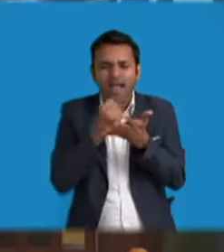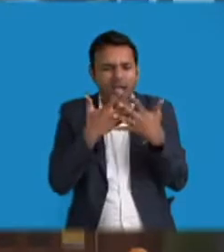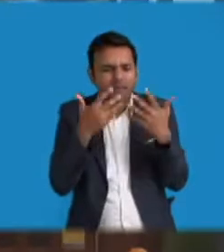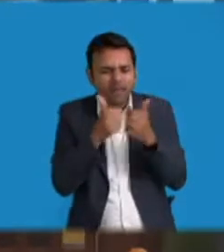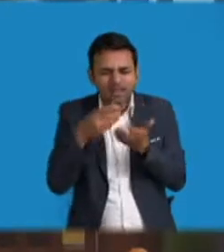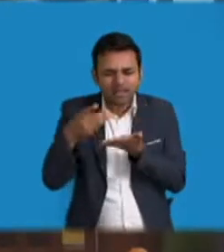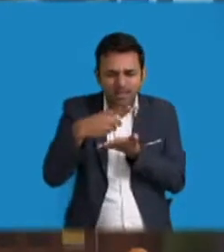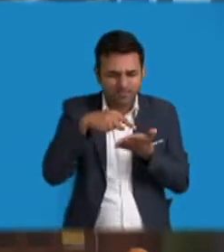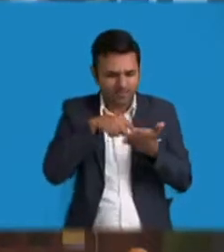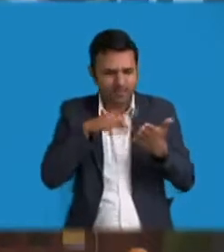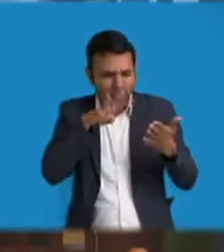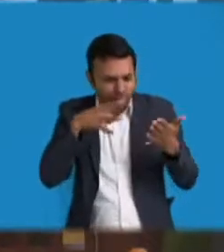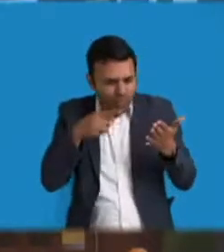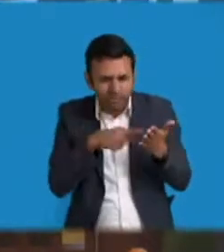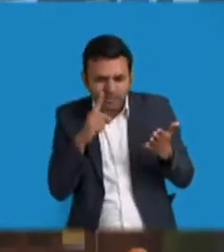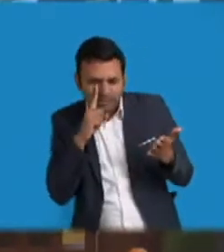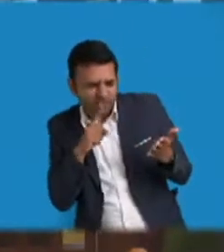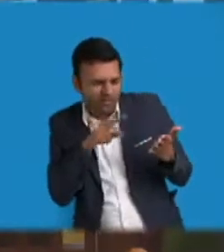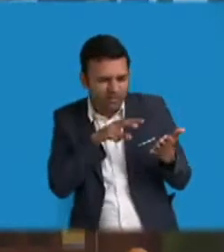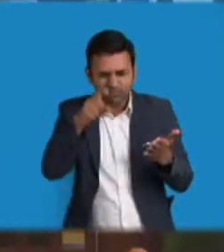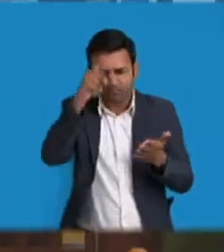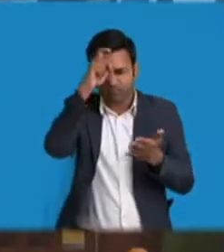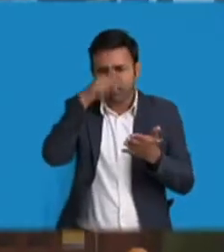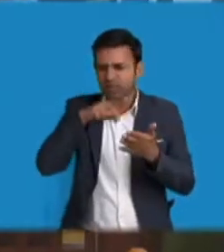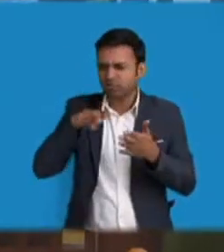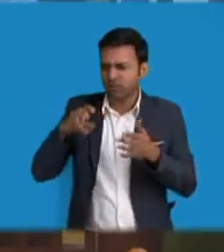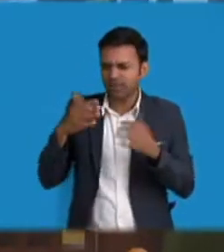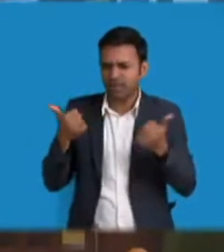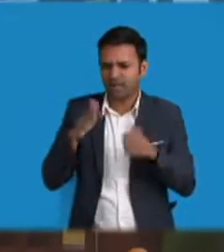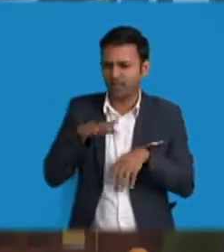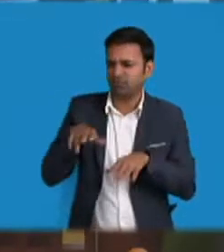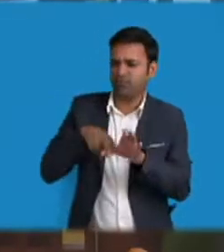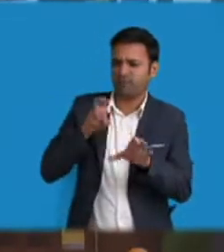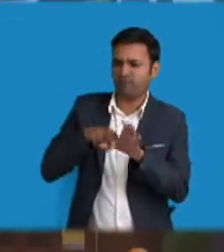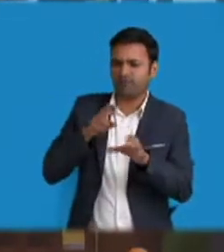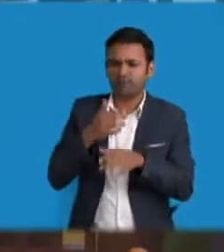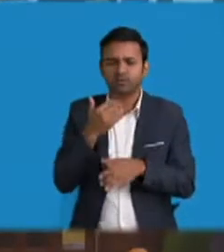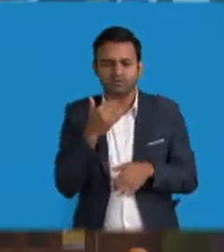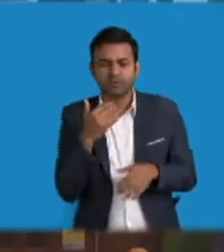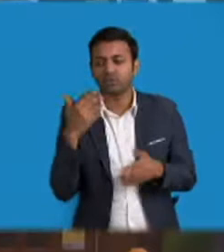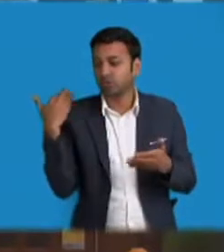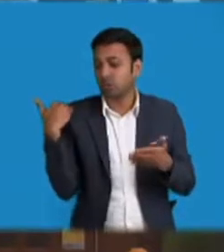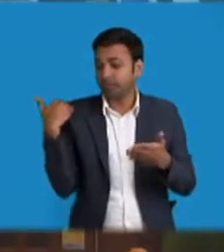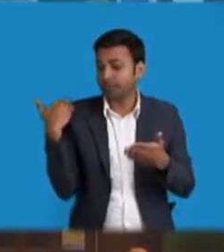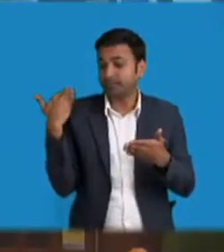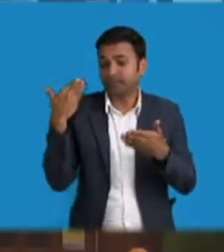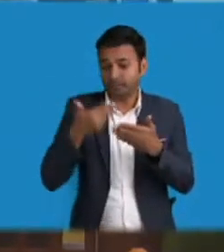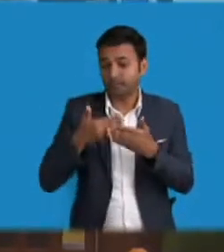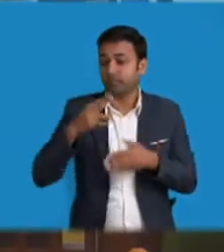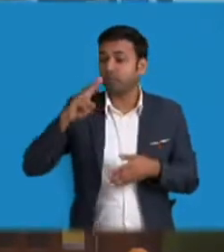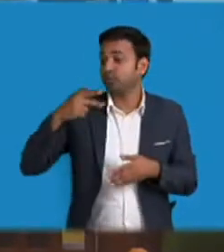Now, from 2016 to 2017, we noted that